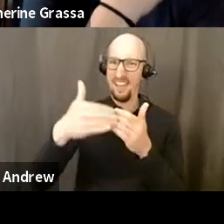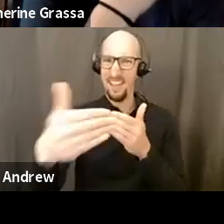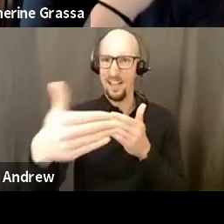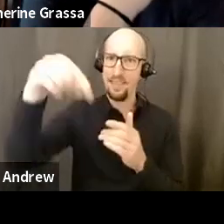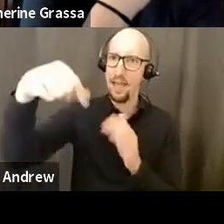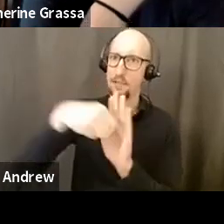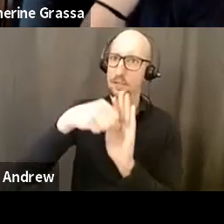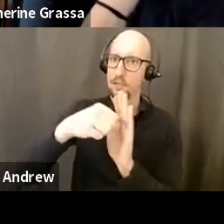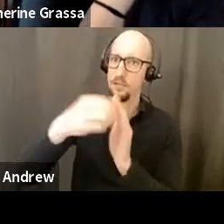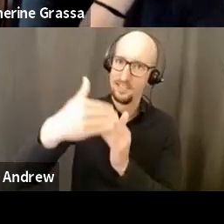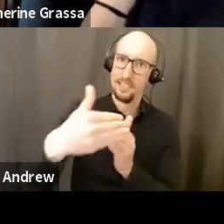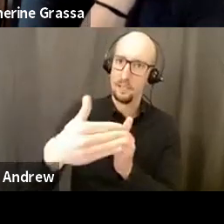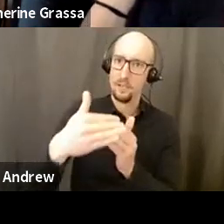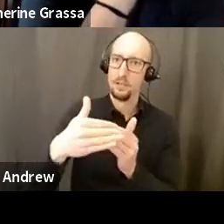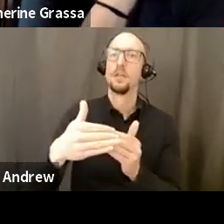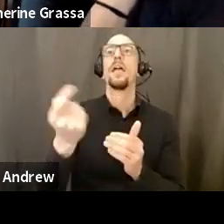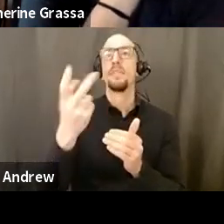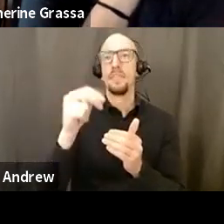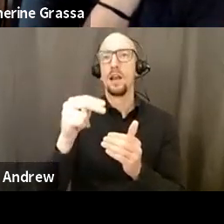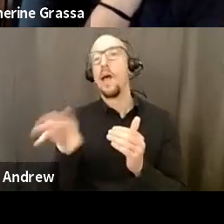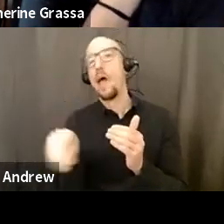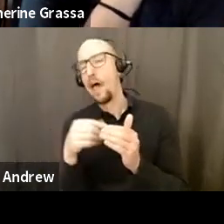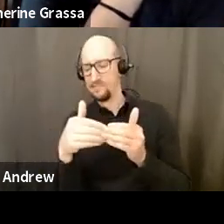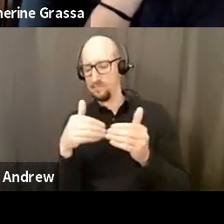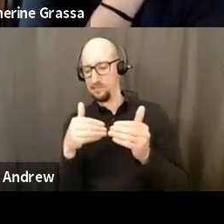proposal. Okay. I agree with that.